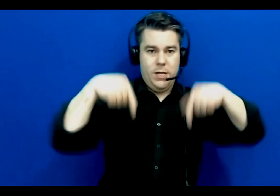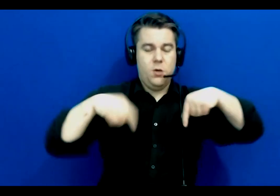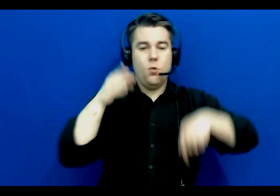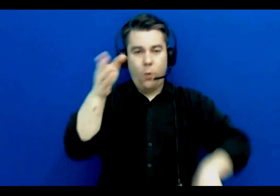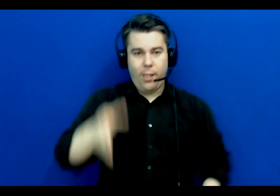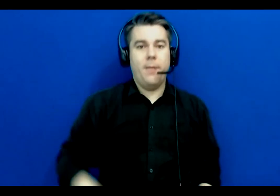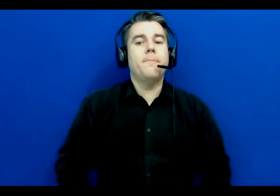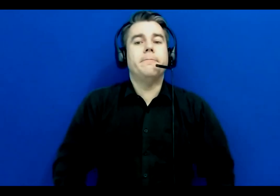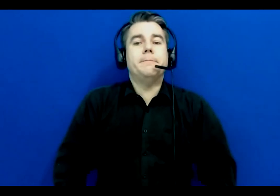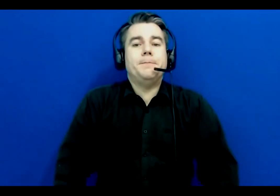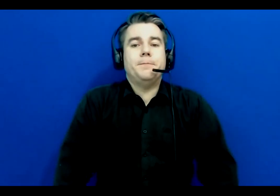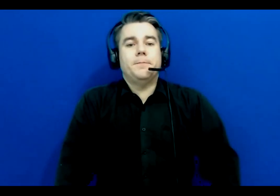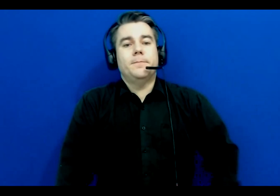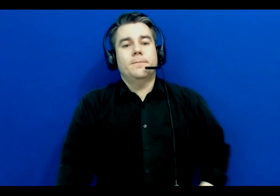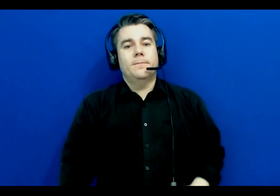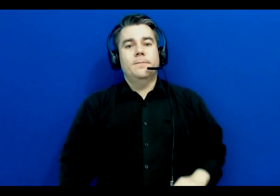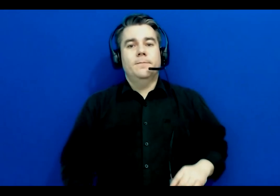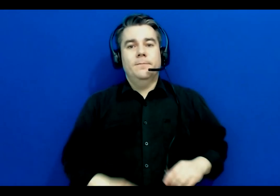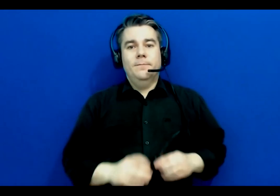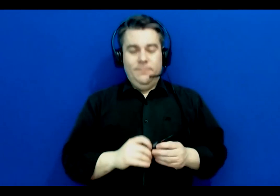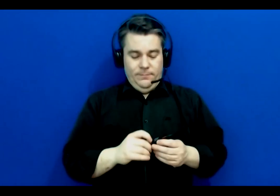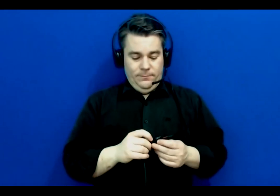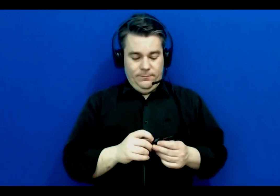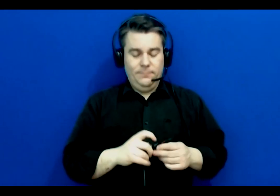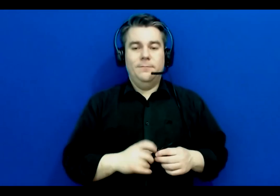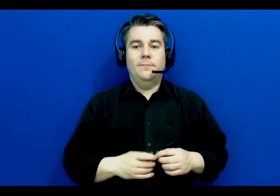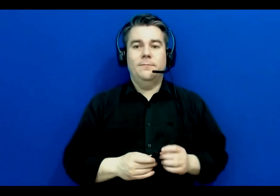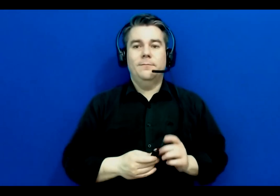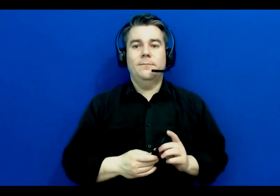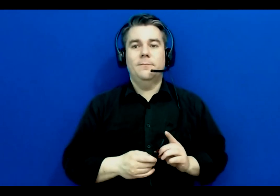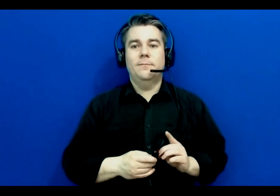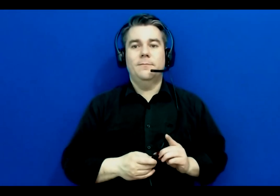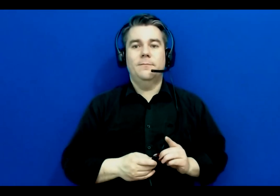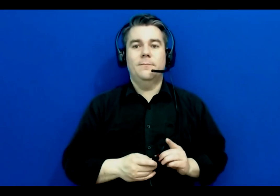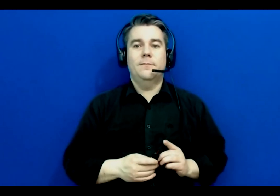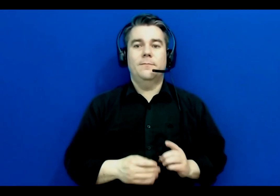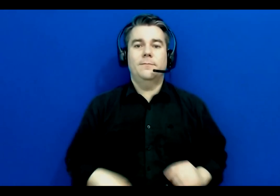Let's see here. Okay. Here.